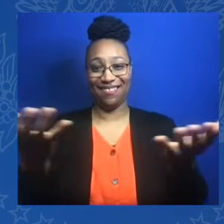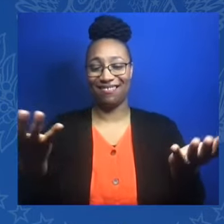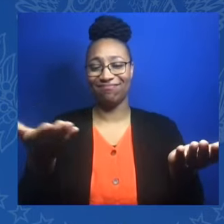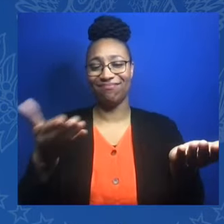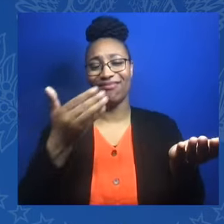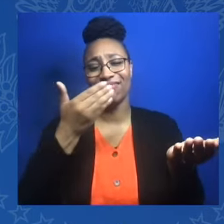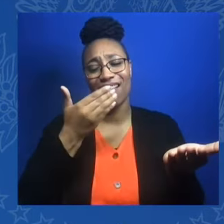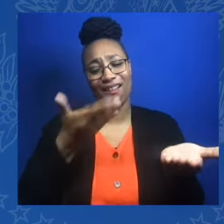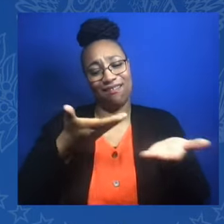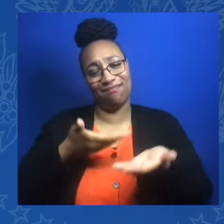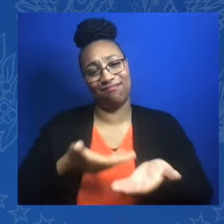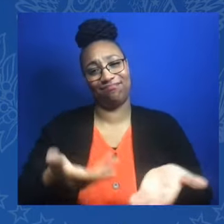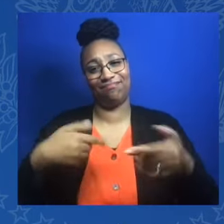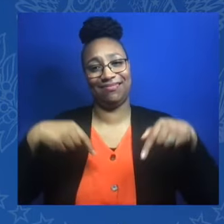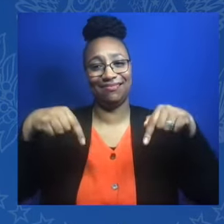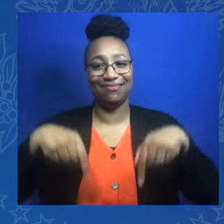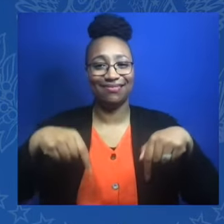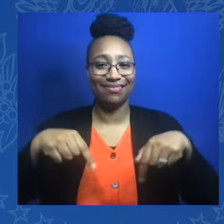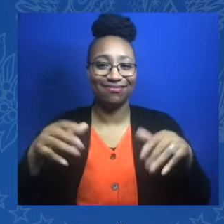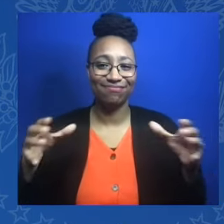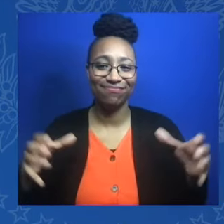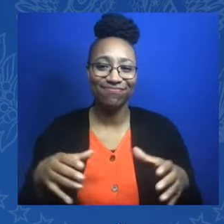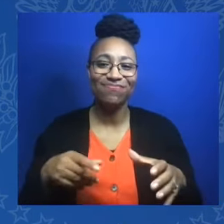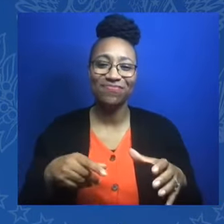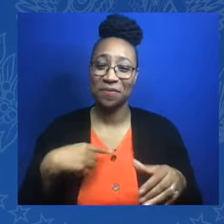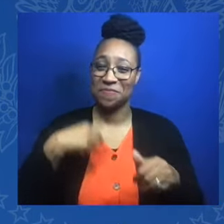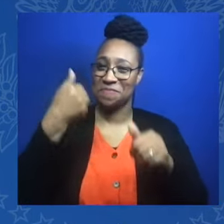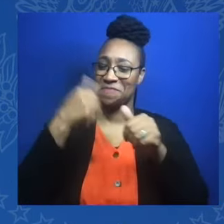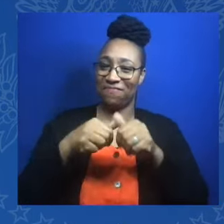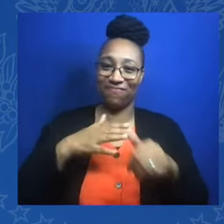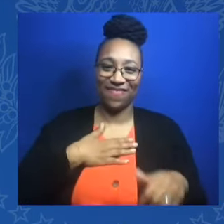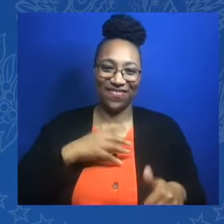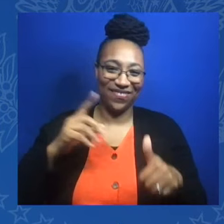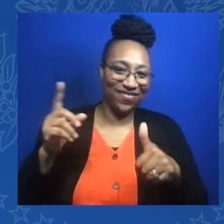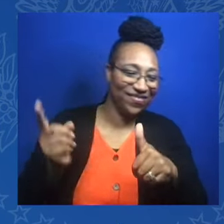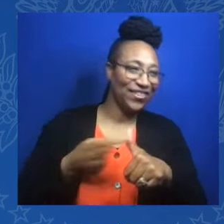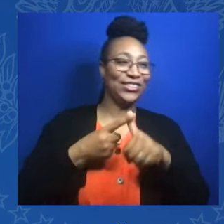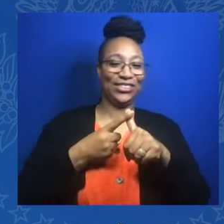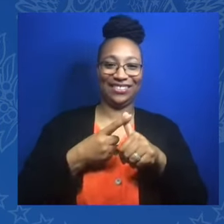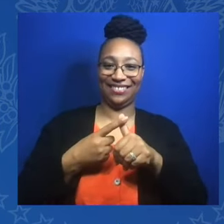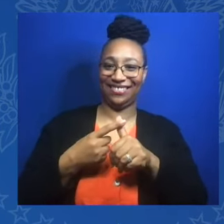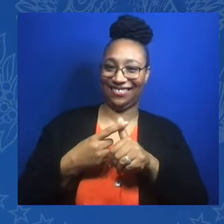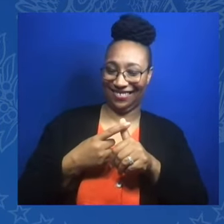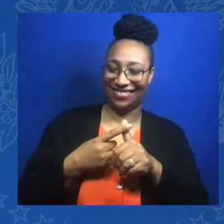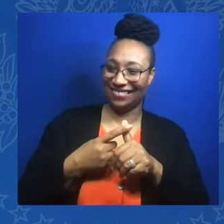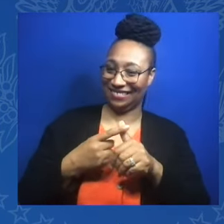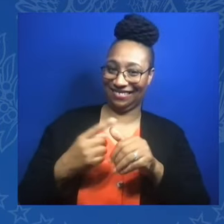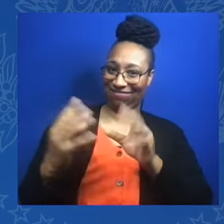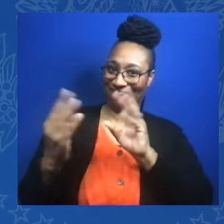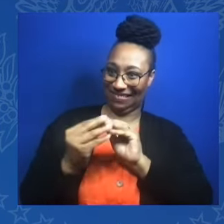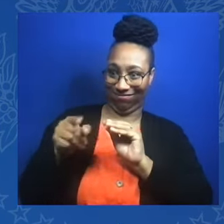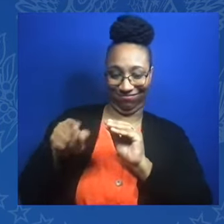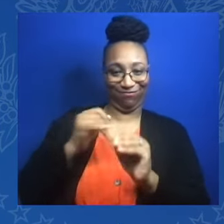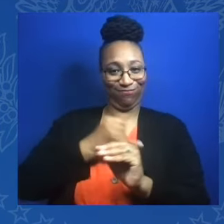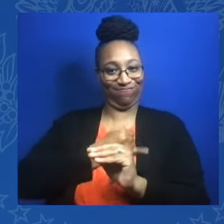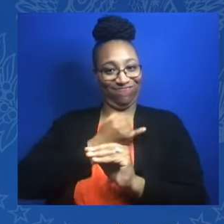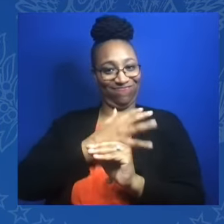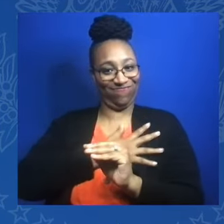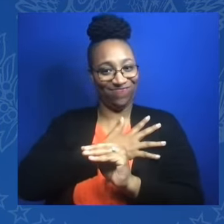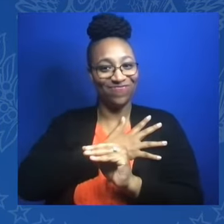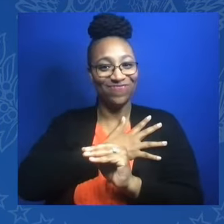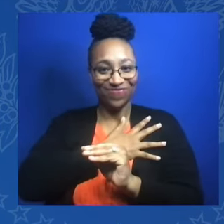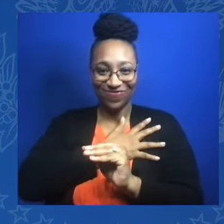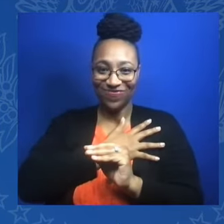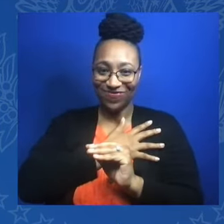my first meeting with a foreign leader just 1 month after my presidency during the hardest days of